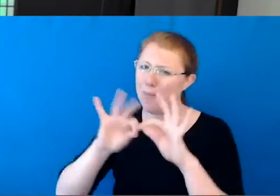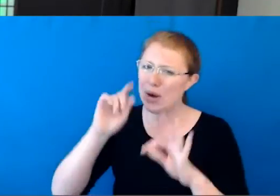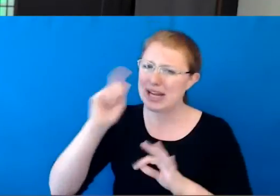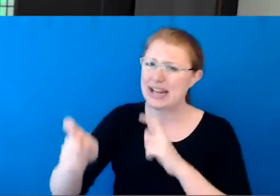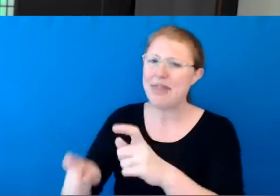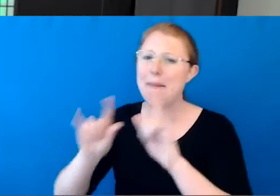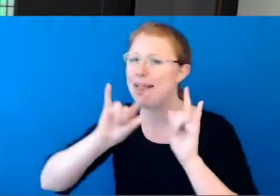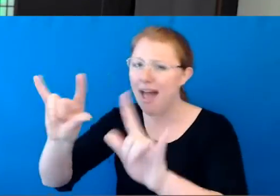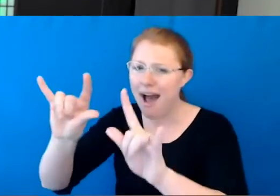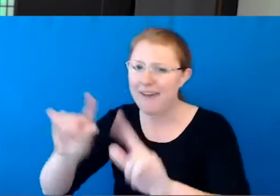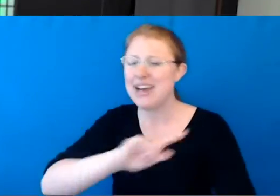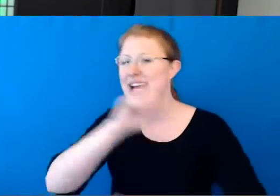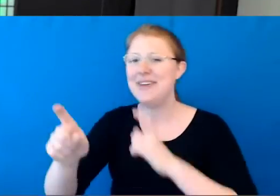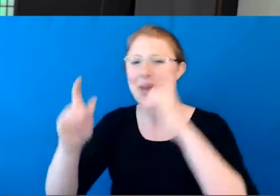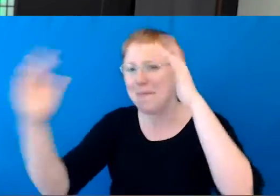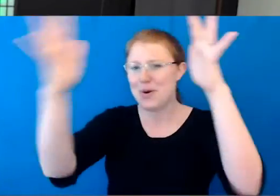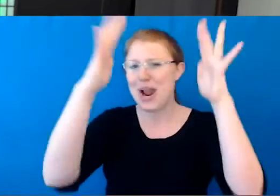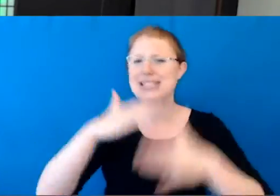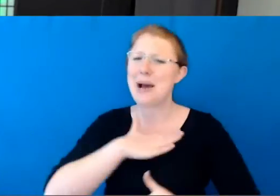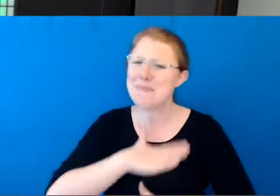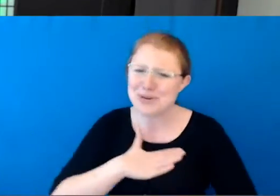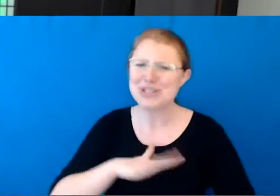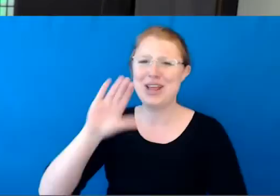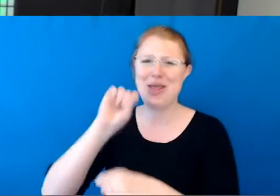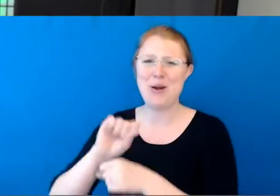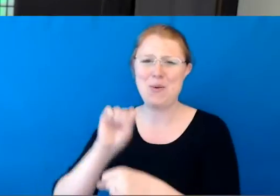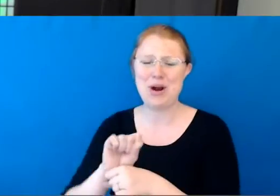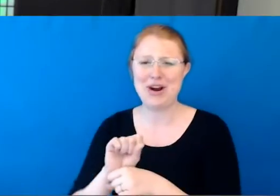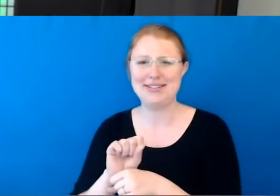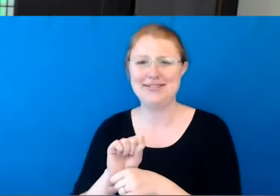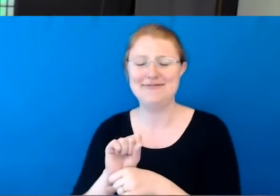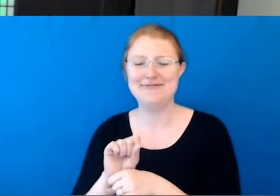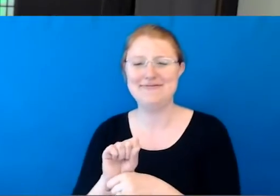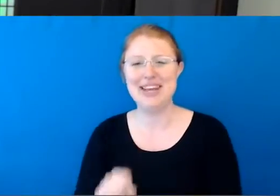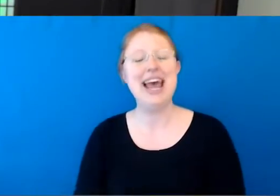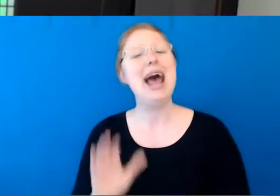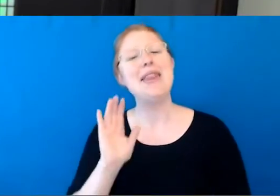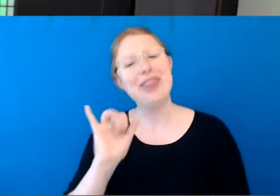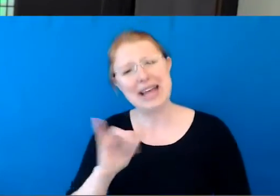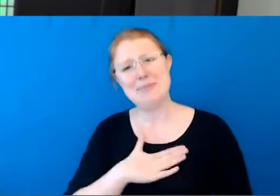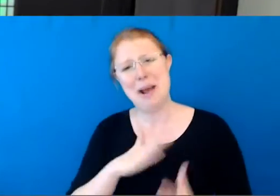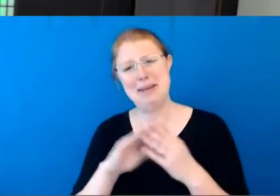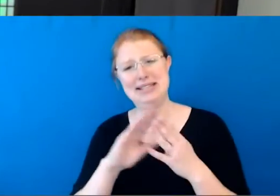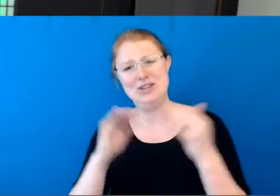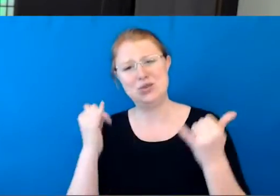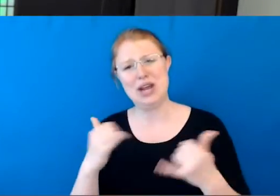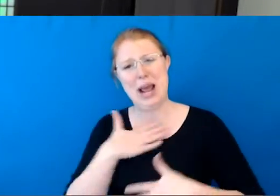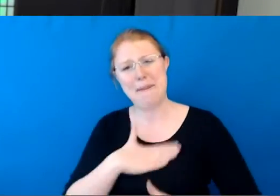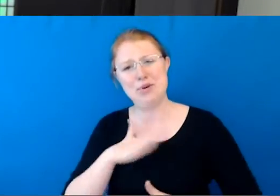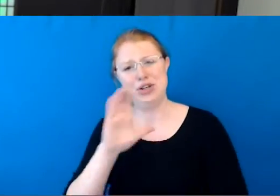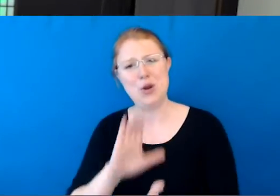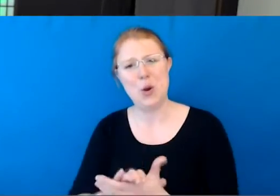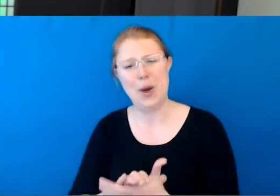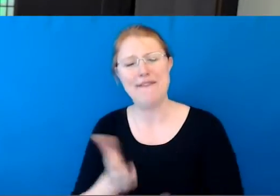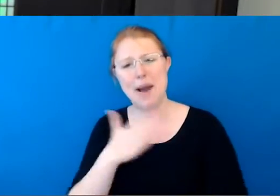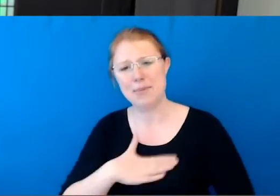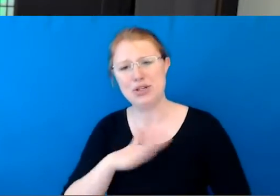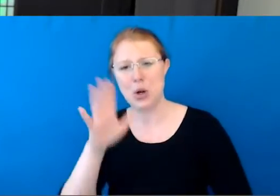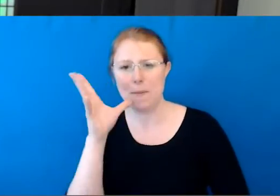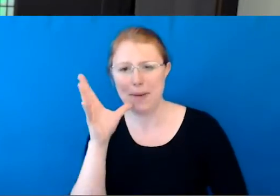not appreciating the way that they're supposed to be. This is really what this message is about today, I think. So,